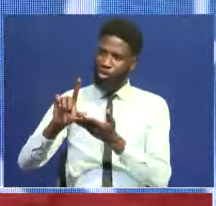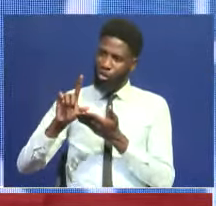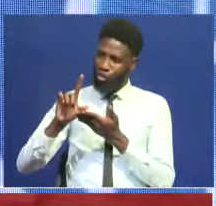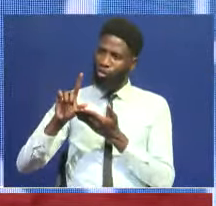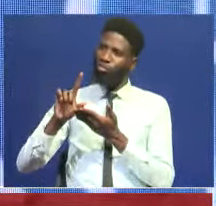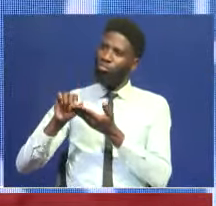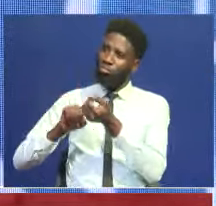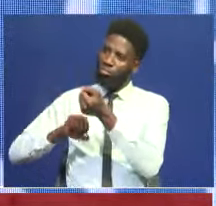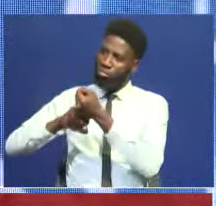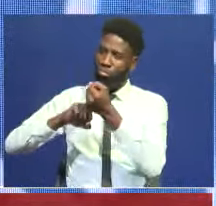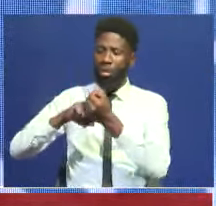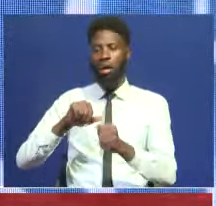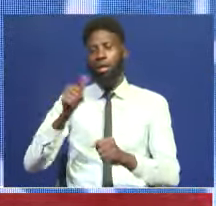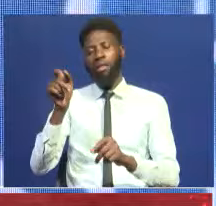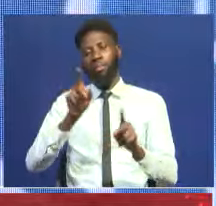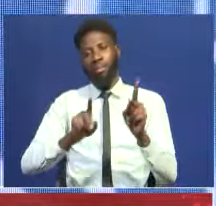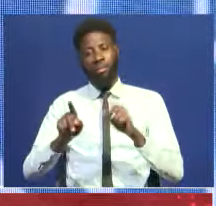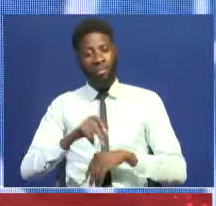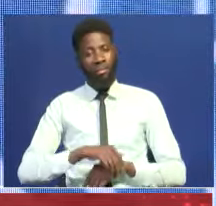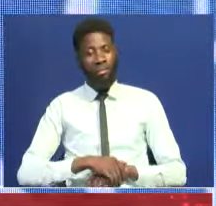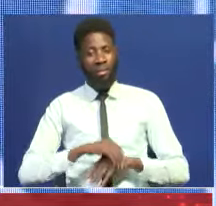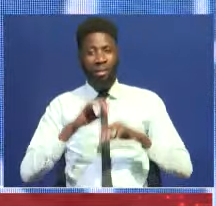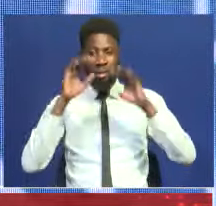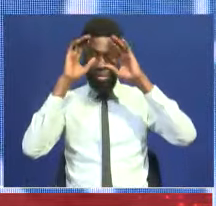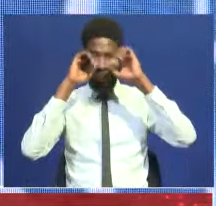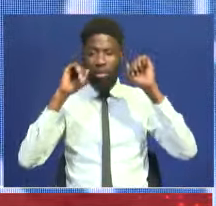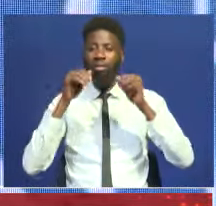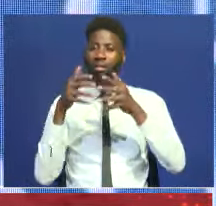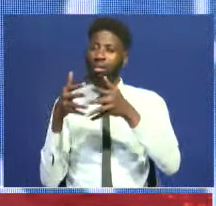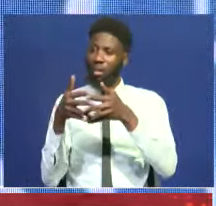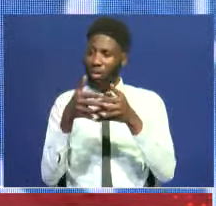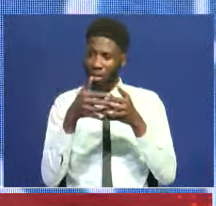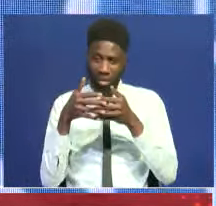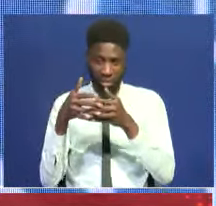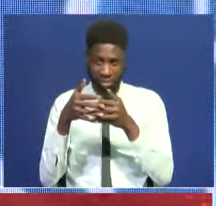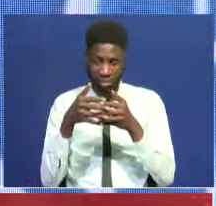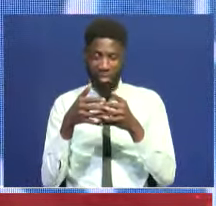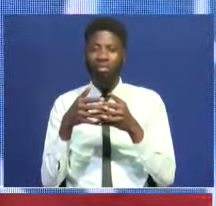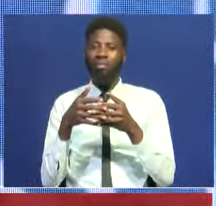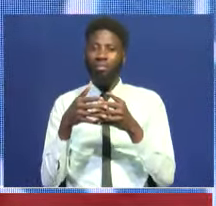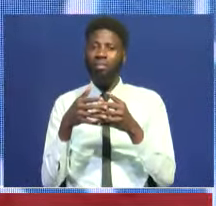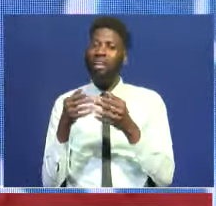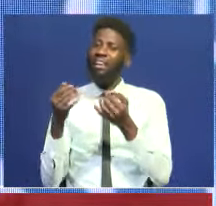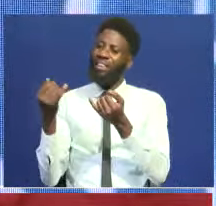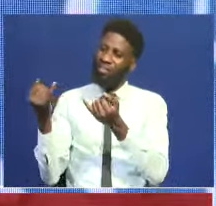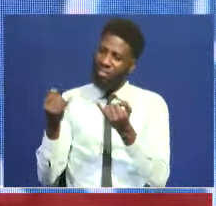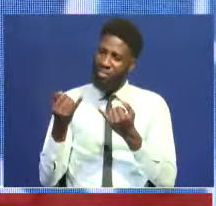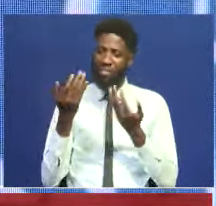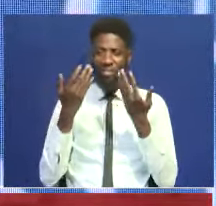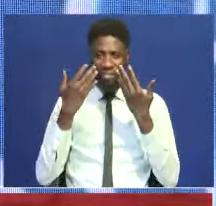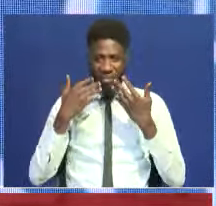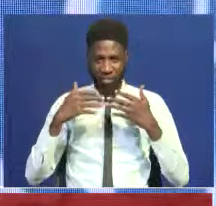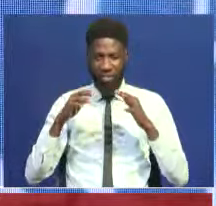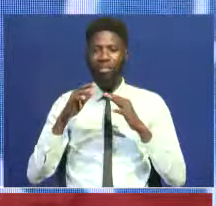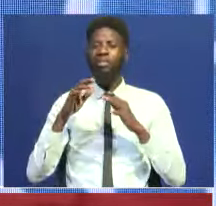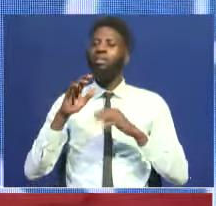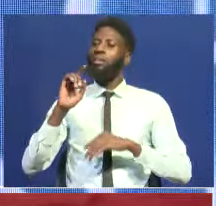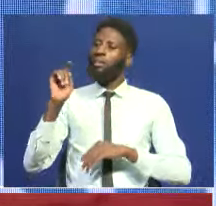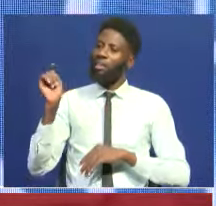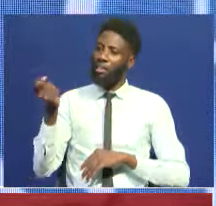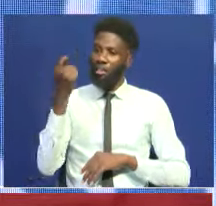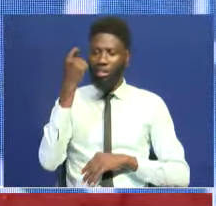The president of the US has invited the president of Kenya for a state